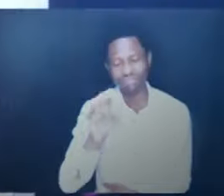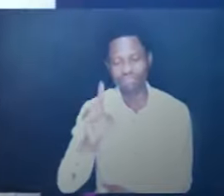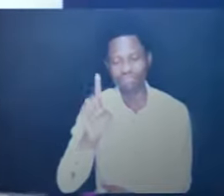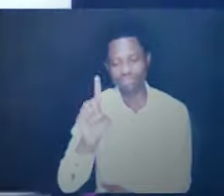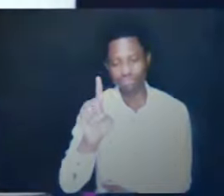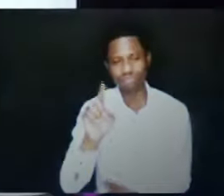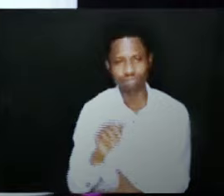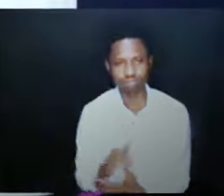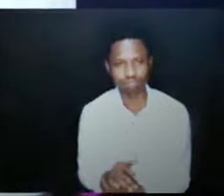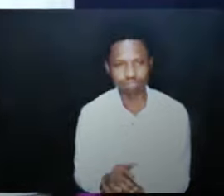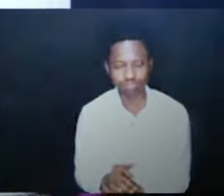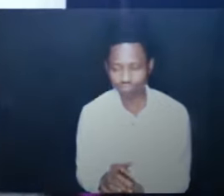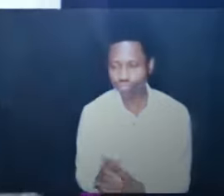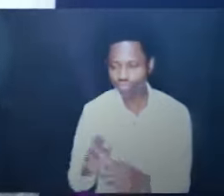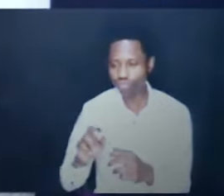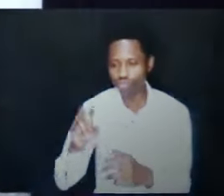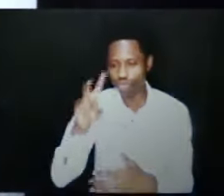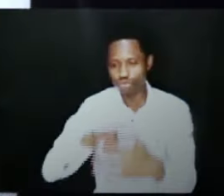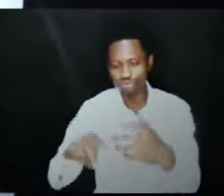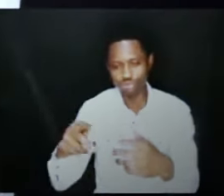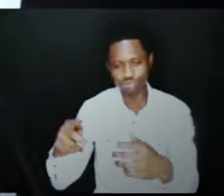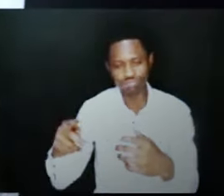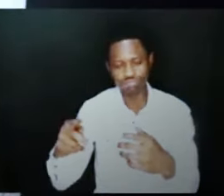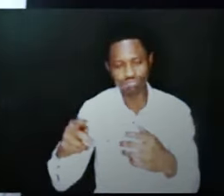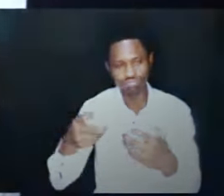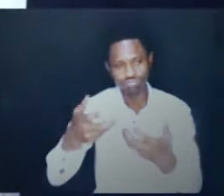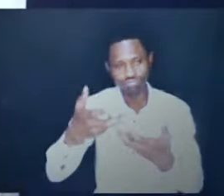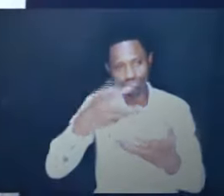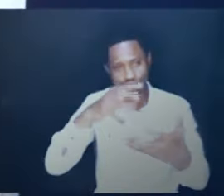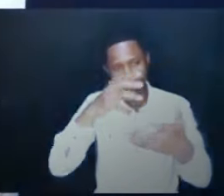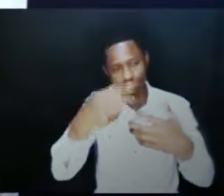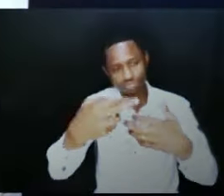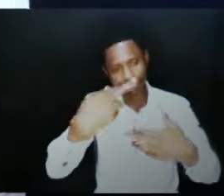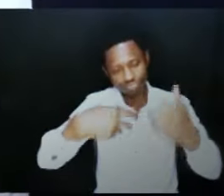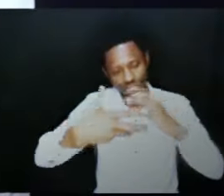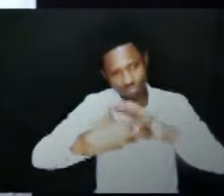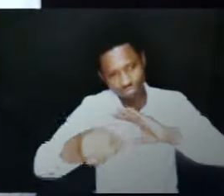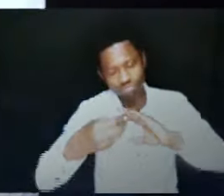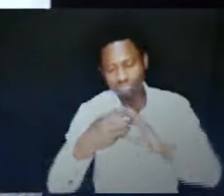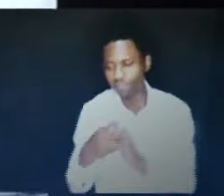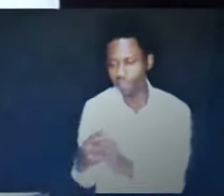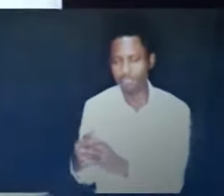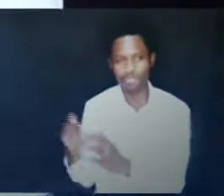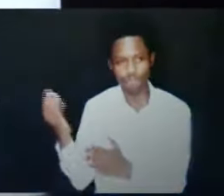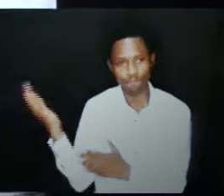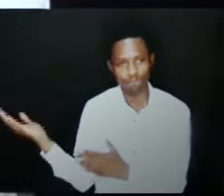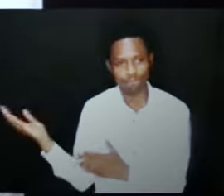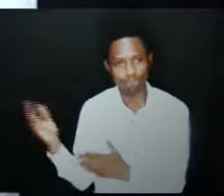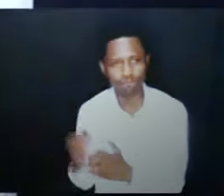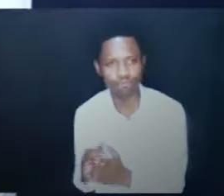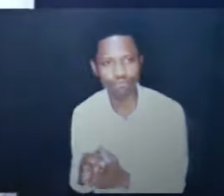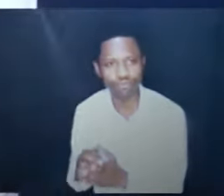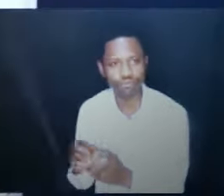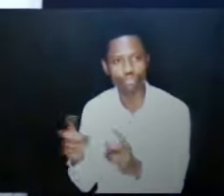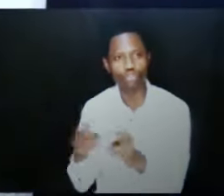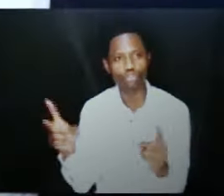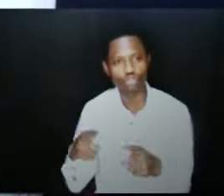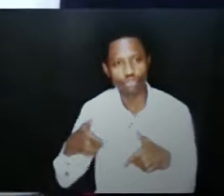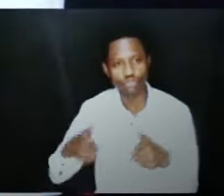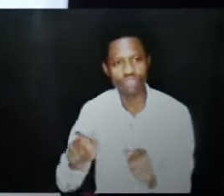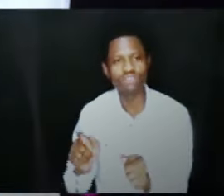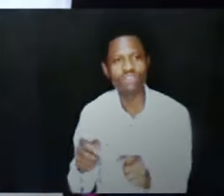Hebrews 6:1. We can read together if you can, as many of you that have sharp eyes and you can see. Therefore, let